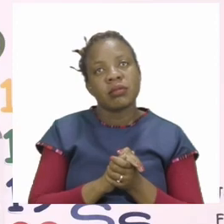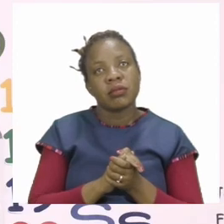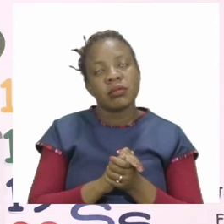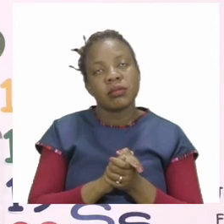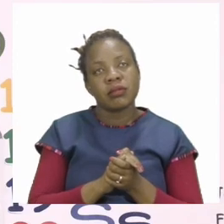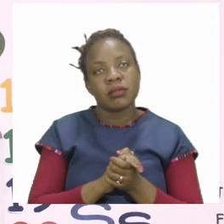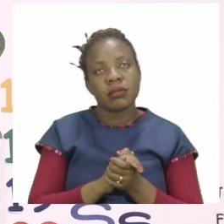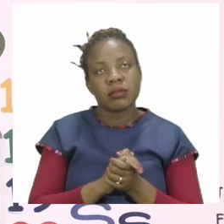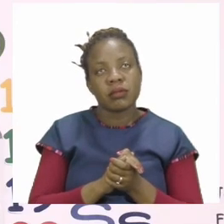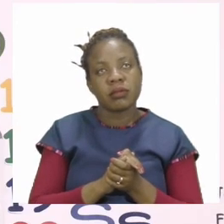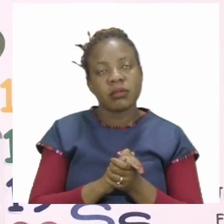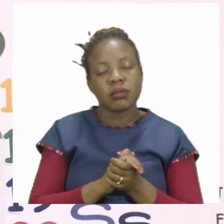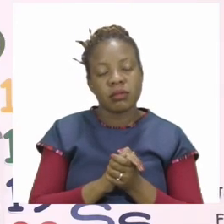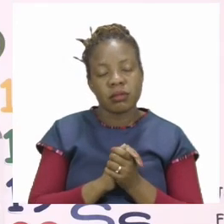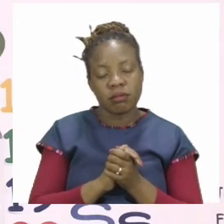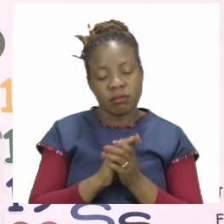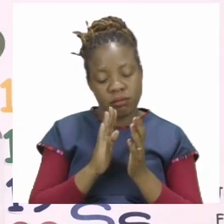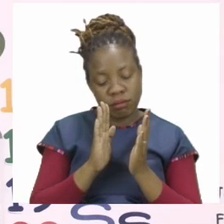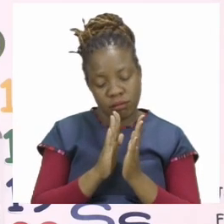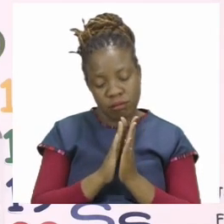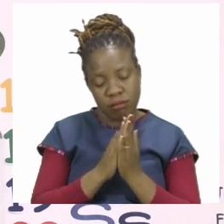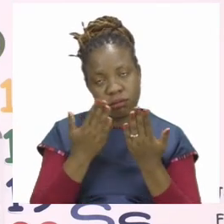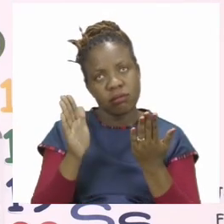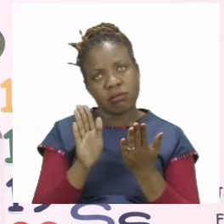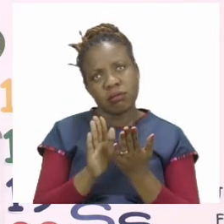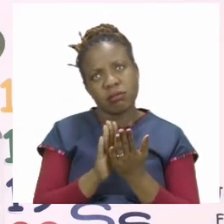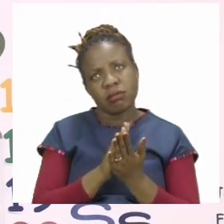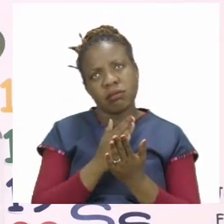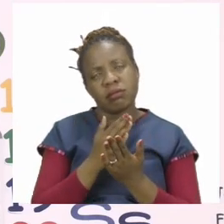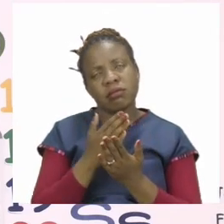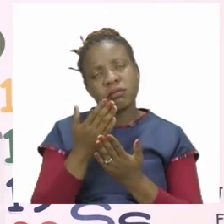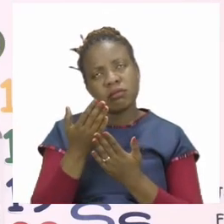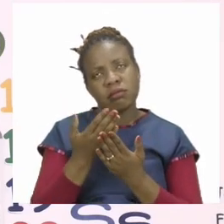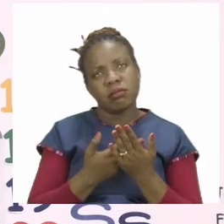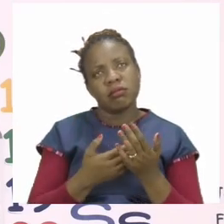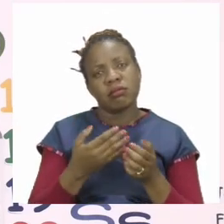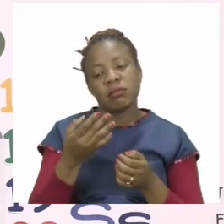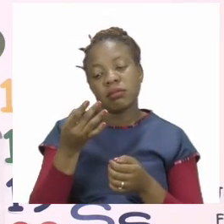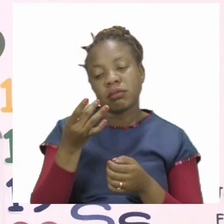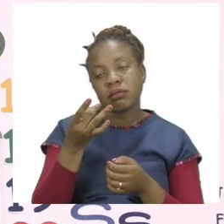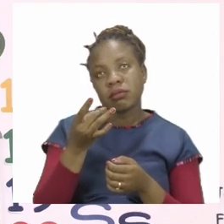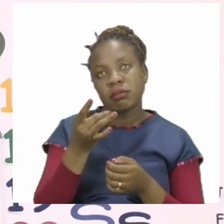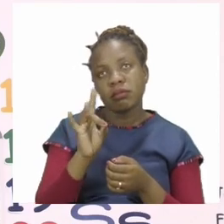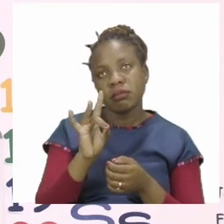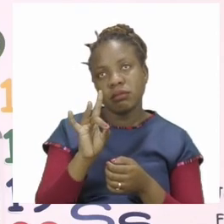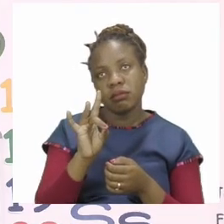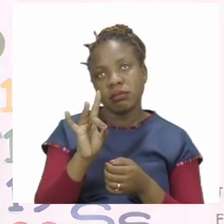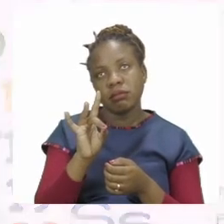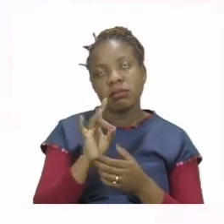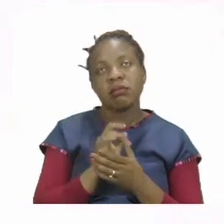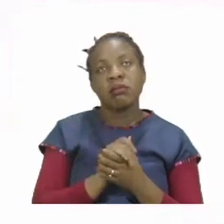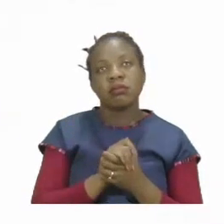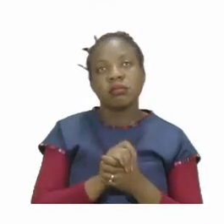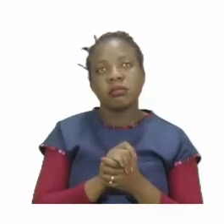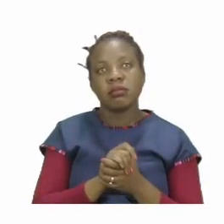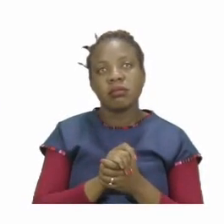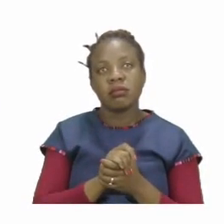sums, let's quickly turn our booklets to page 8 and see what we have to do